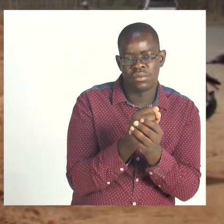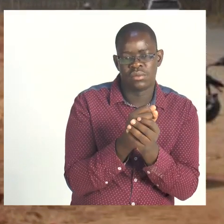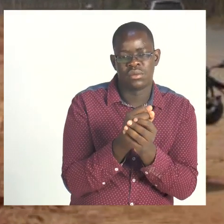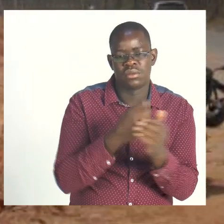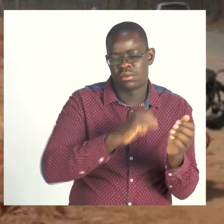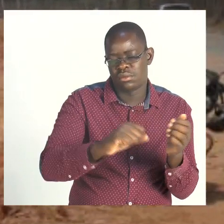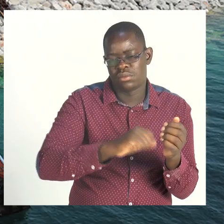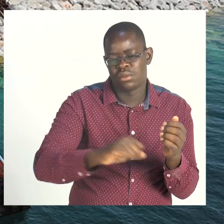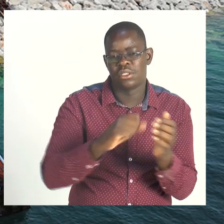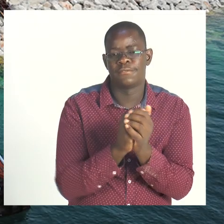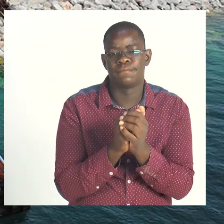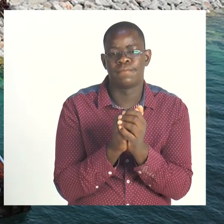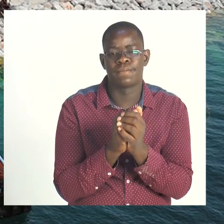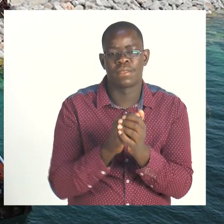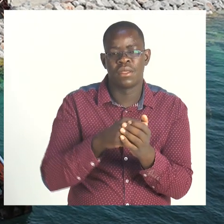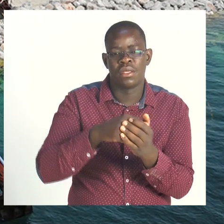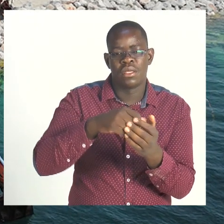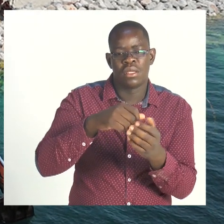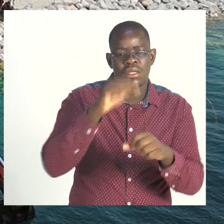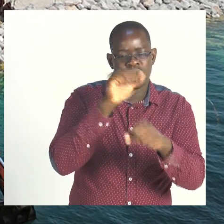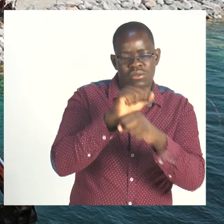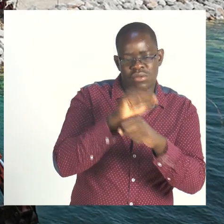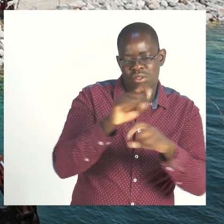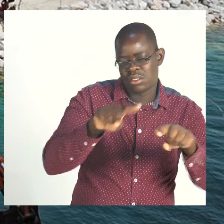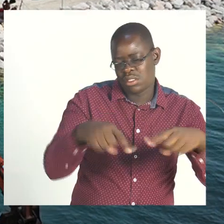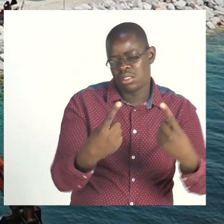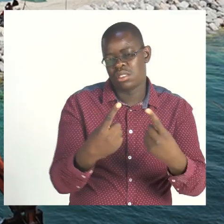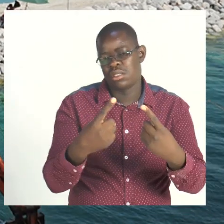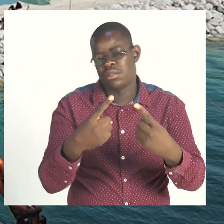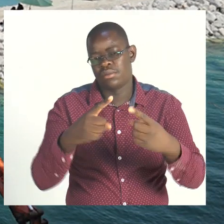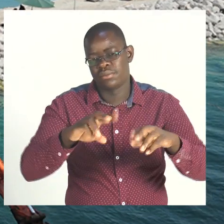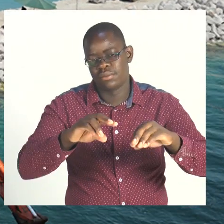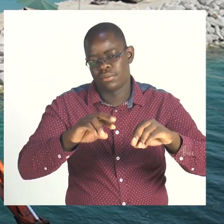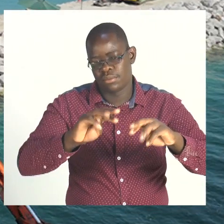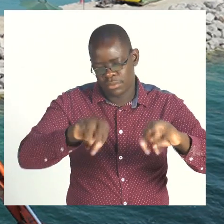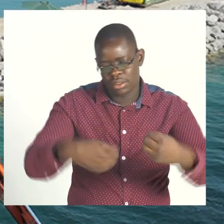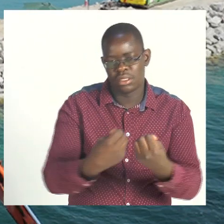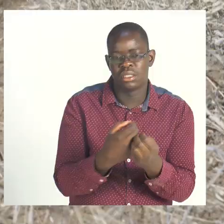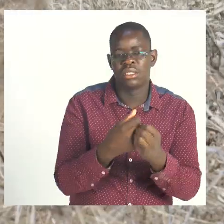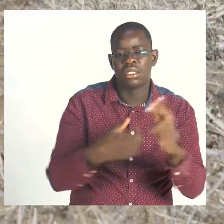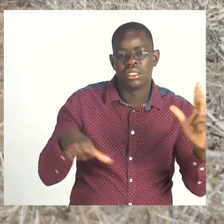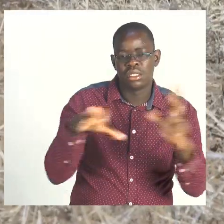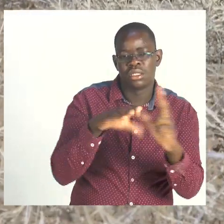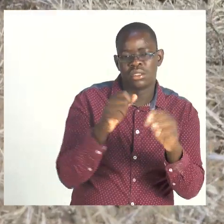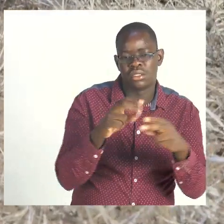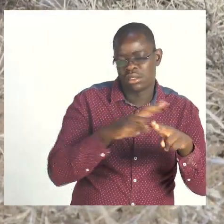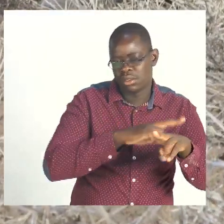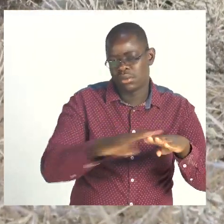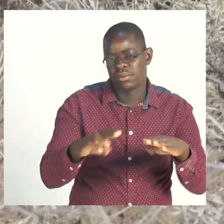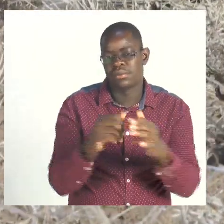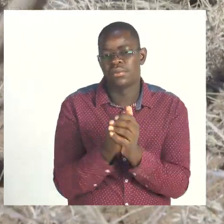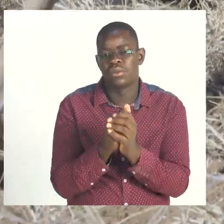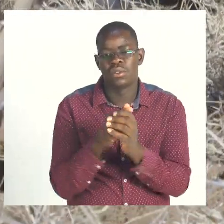sand, stones, and other materials. In agriculture, this is a technique aimed to